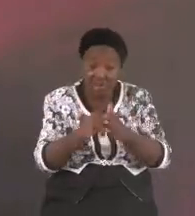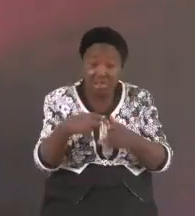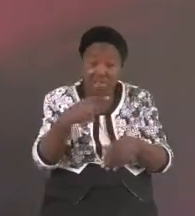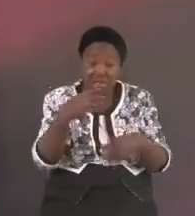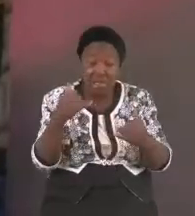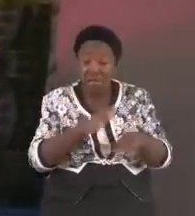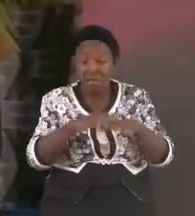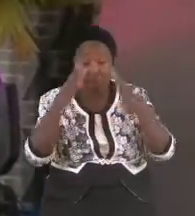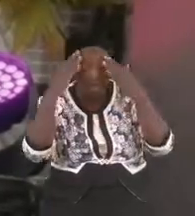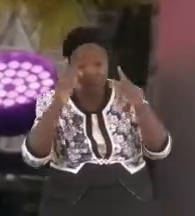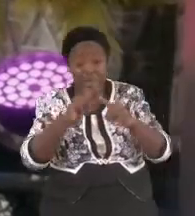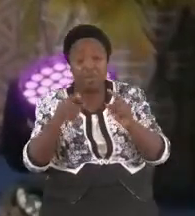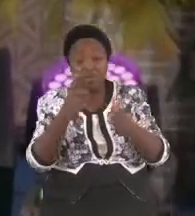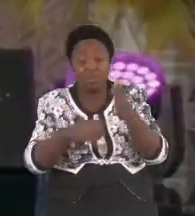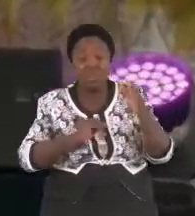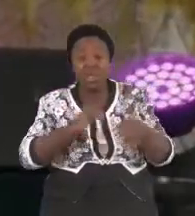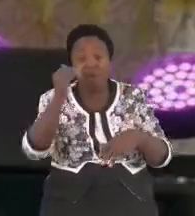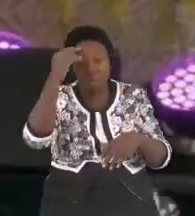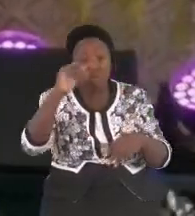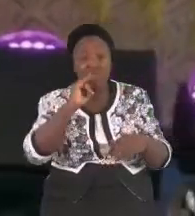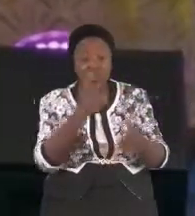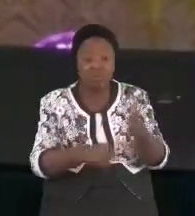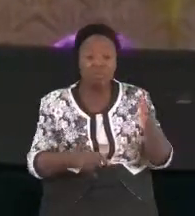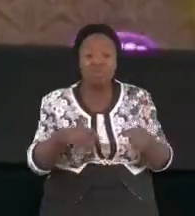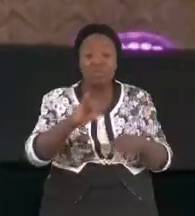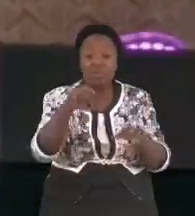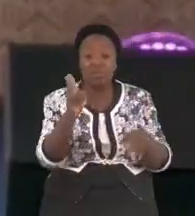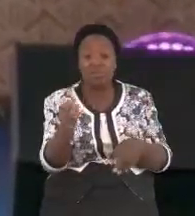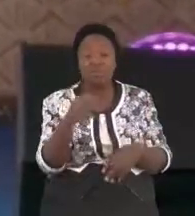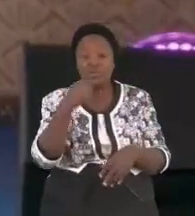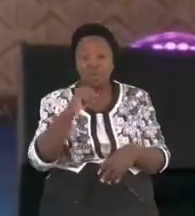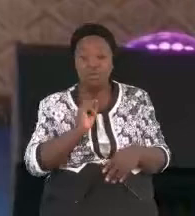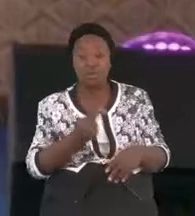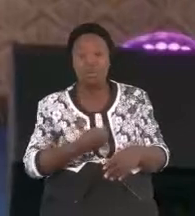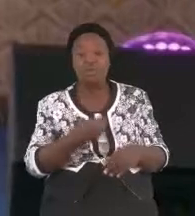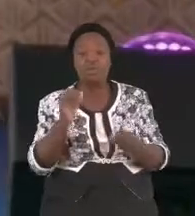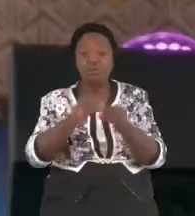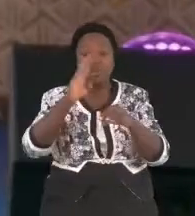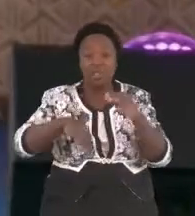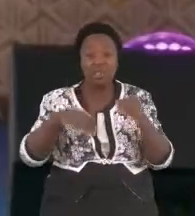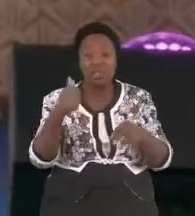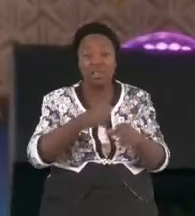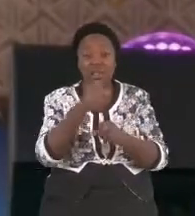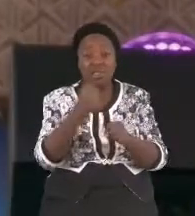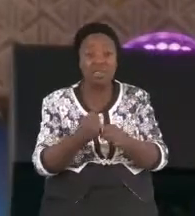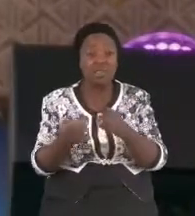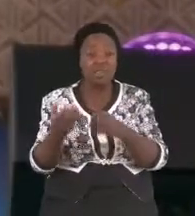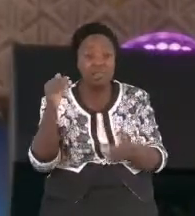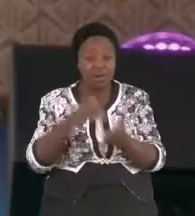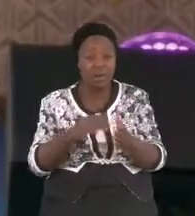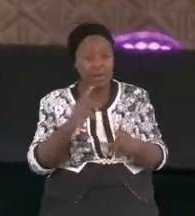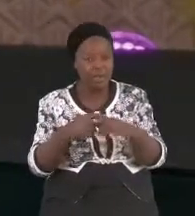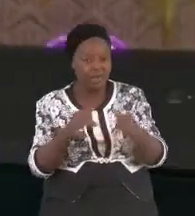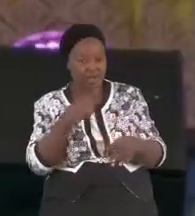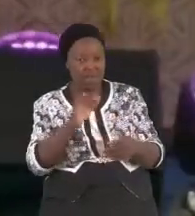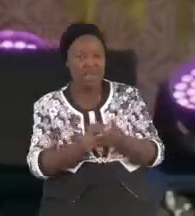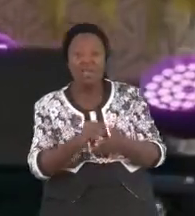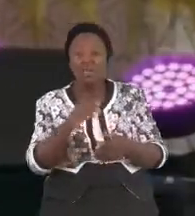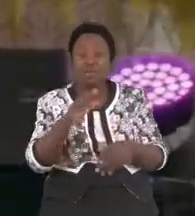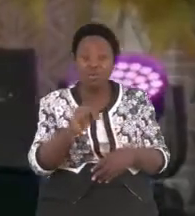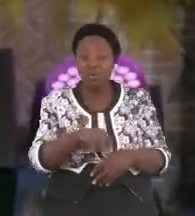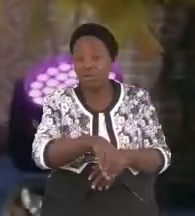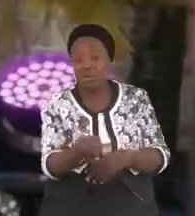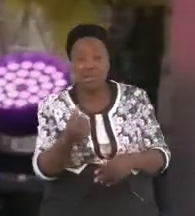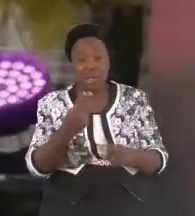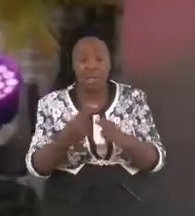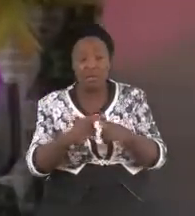ago. And when he comes, said to Acts chapter 4, there's no other name given among men whereby we must be